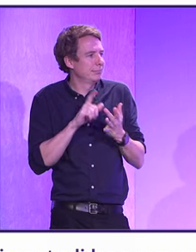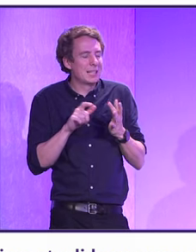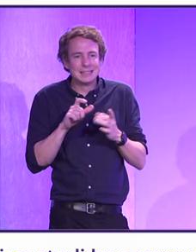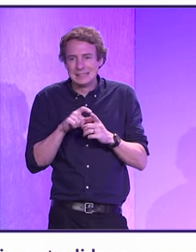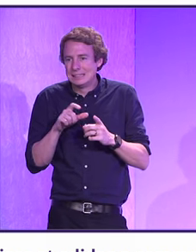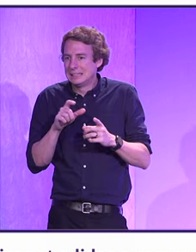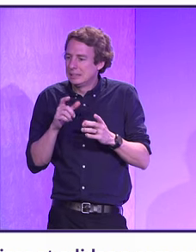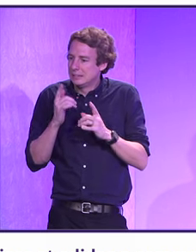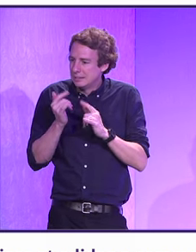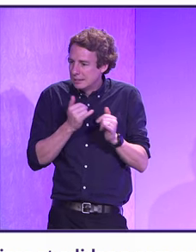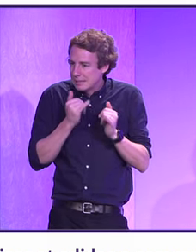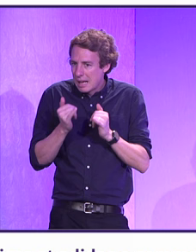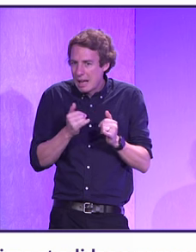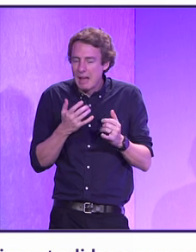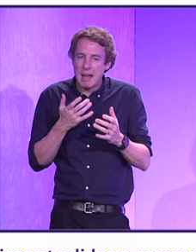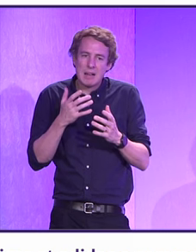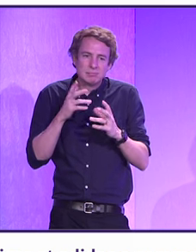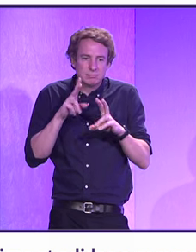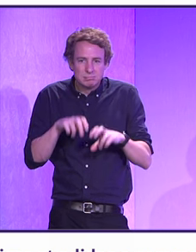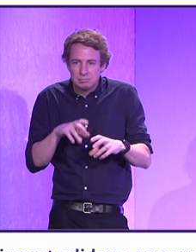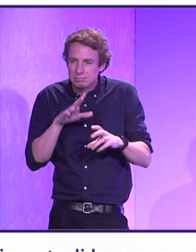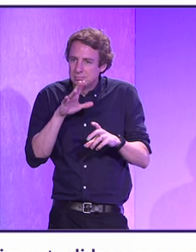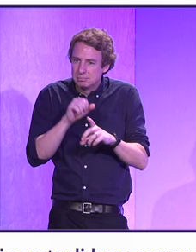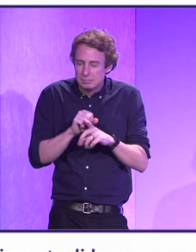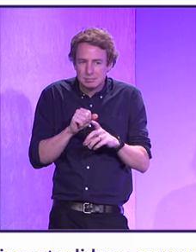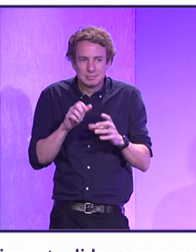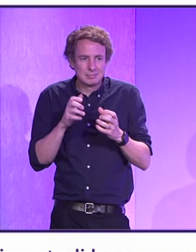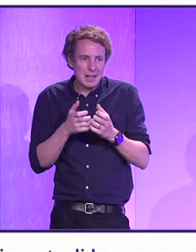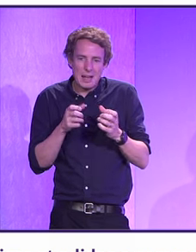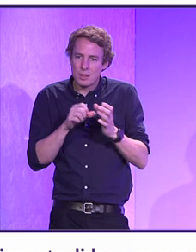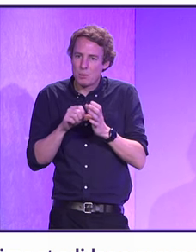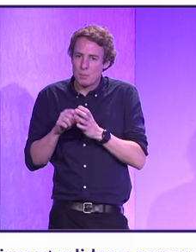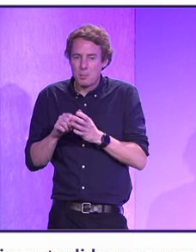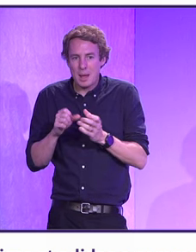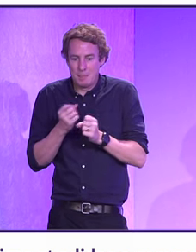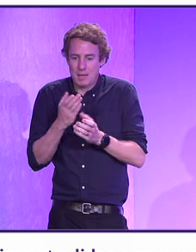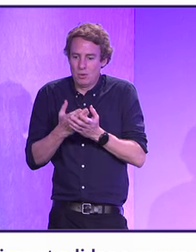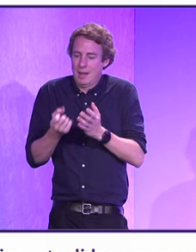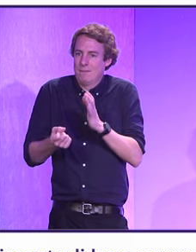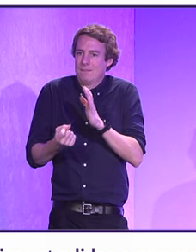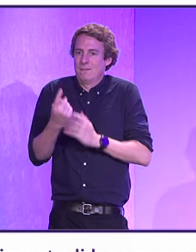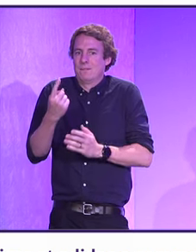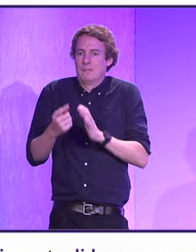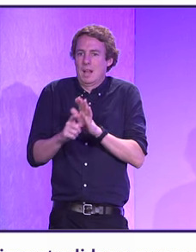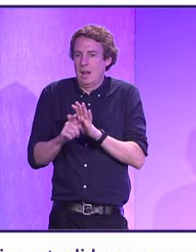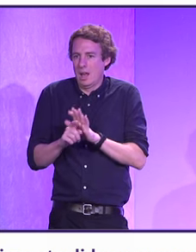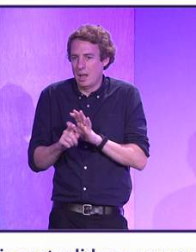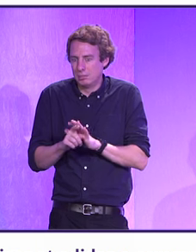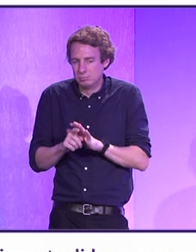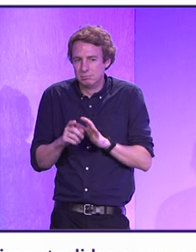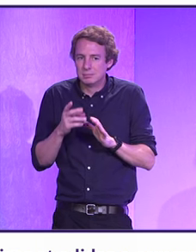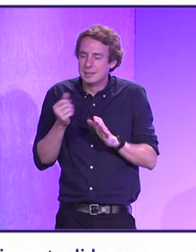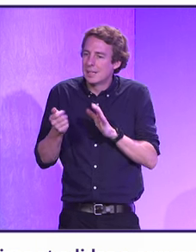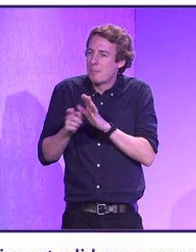and sonar analysis. Like I was also mentioning SREs, we also take care of alerting. And we use